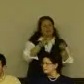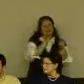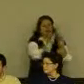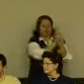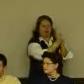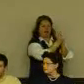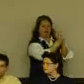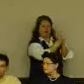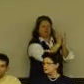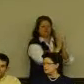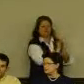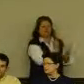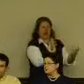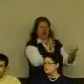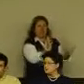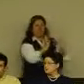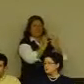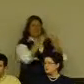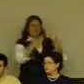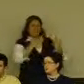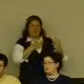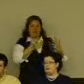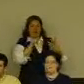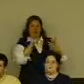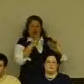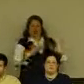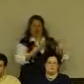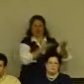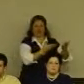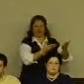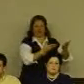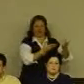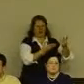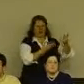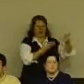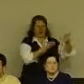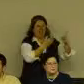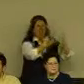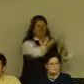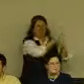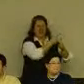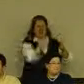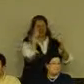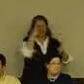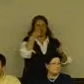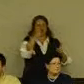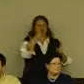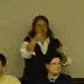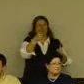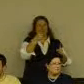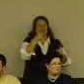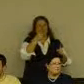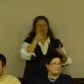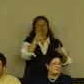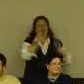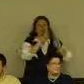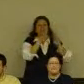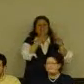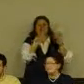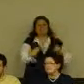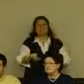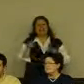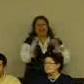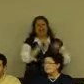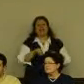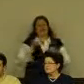make sense to me. Why are you applying for this job? Otherwise, I think you're just like one of about 500 people out there